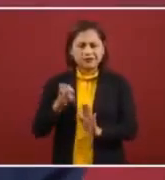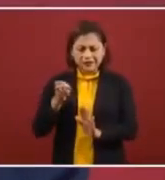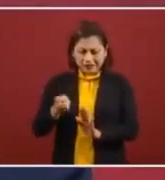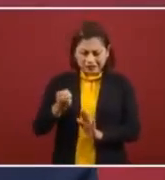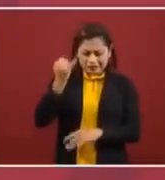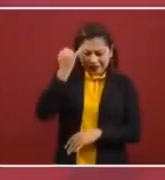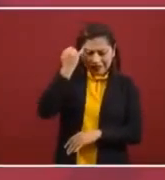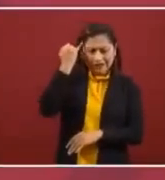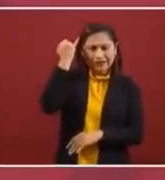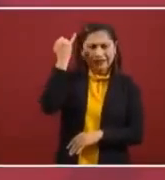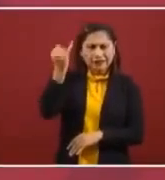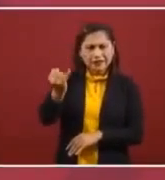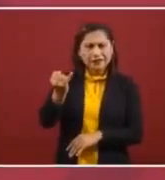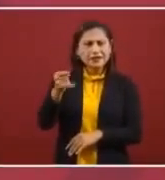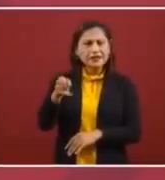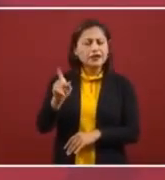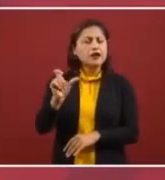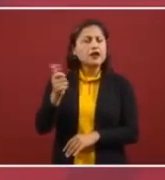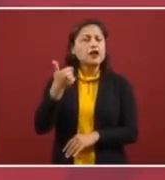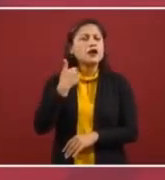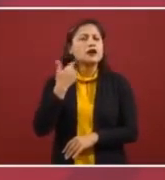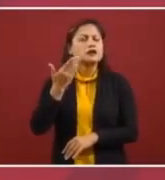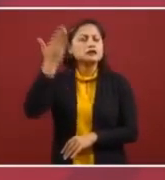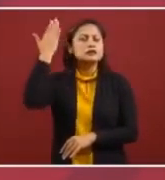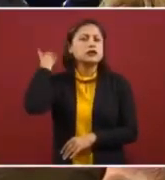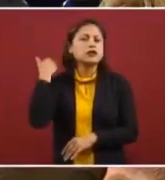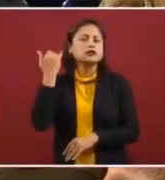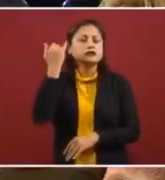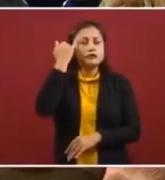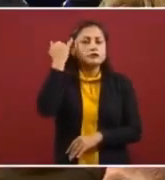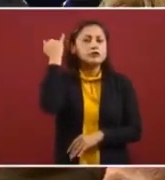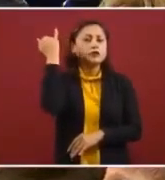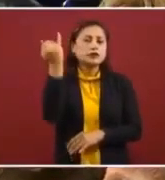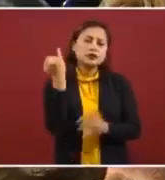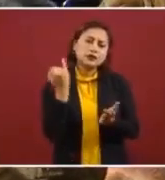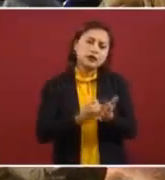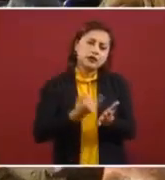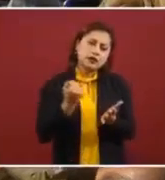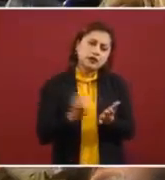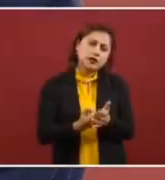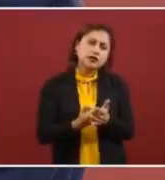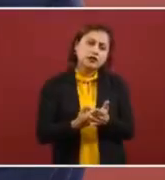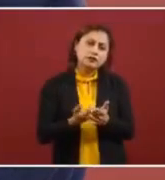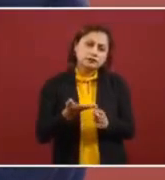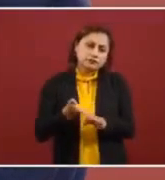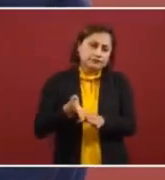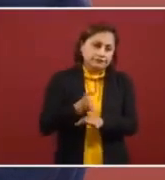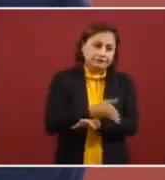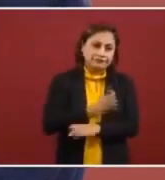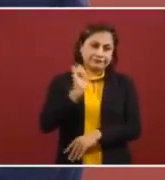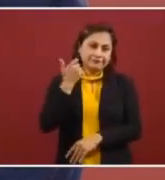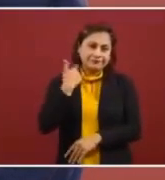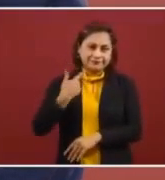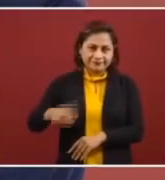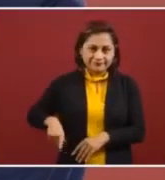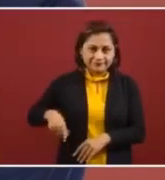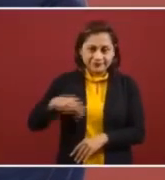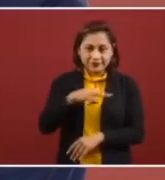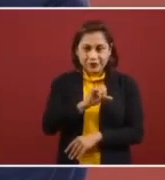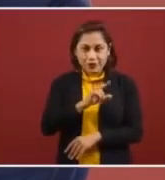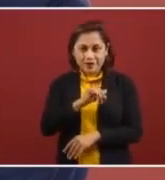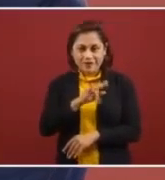a way of holding money back so that they could have access to it later. That's kind of how they used to do it in the